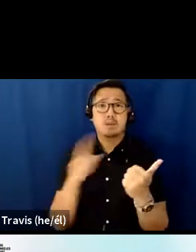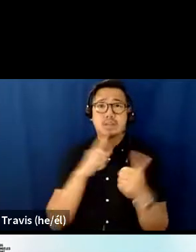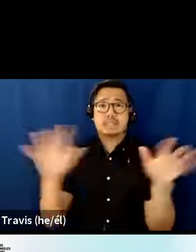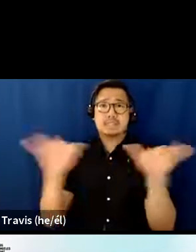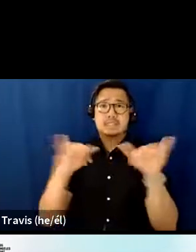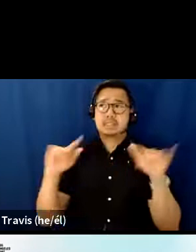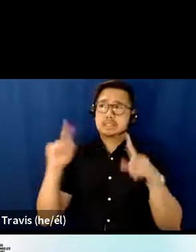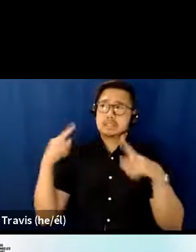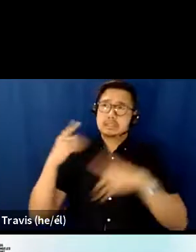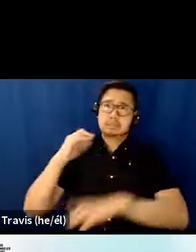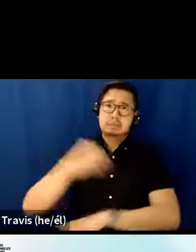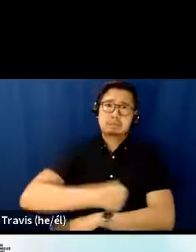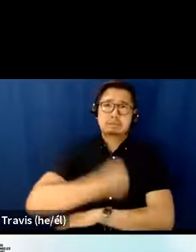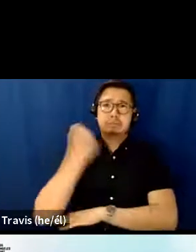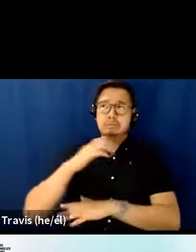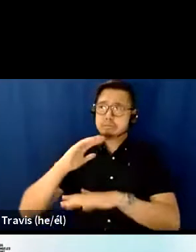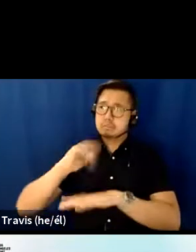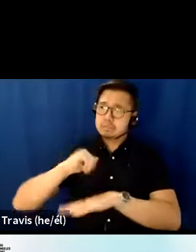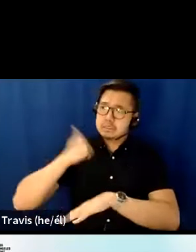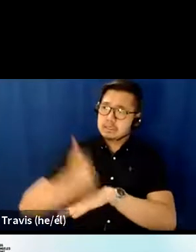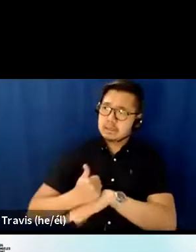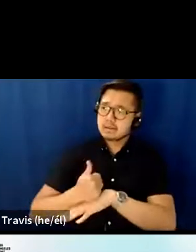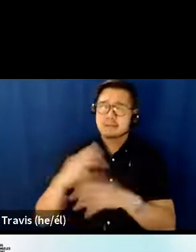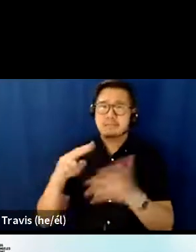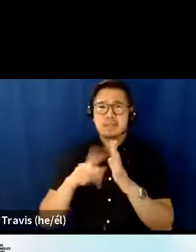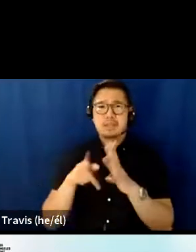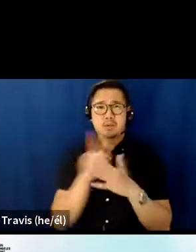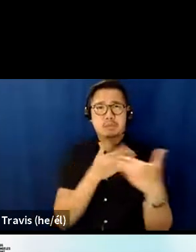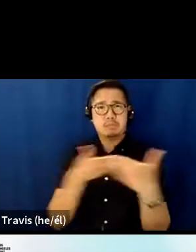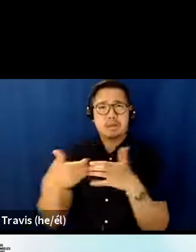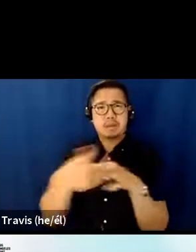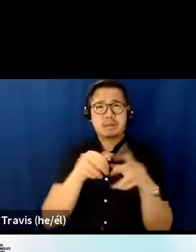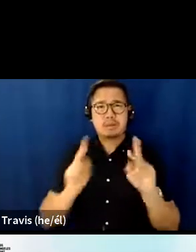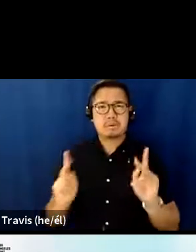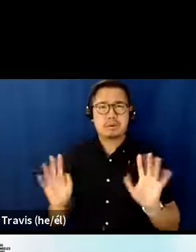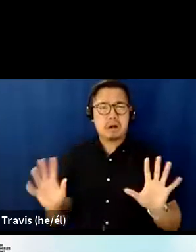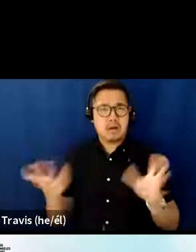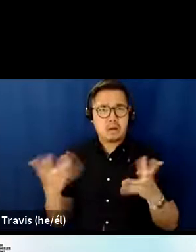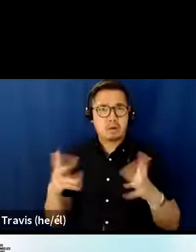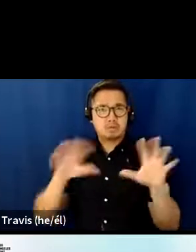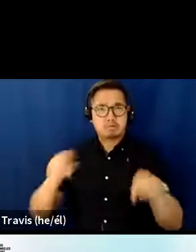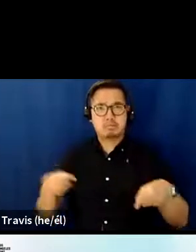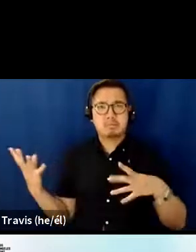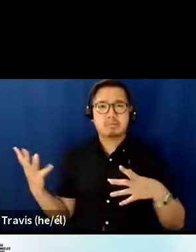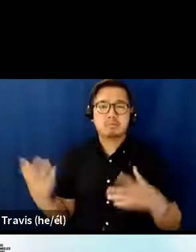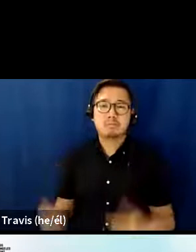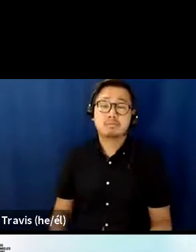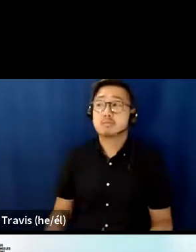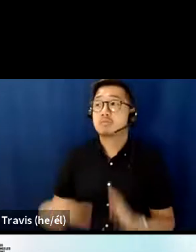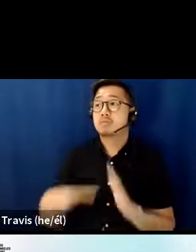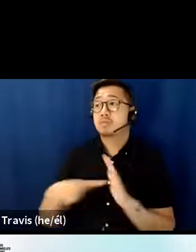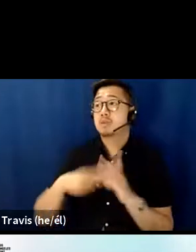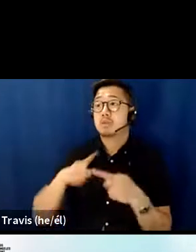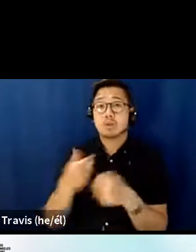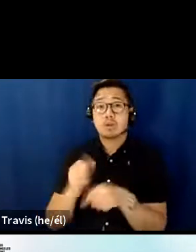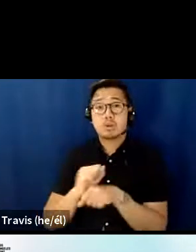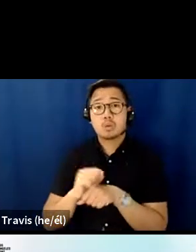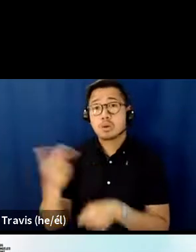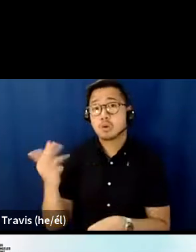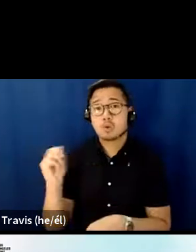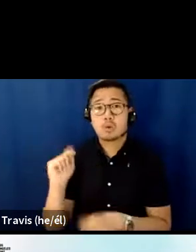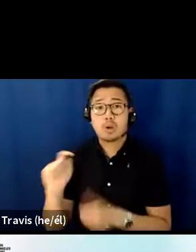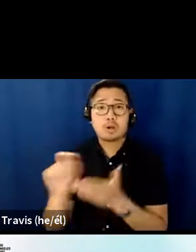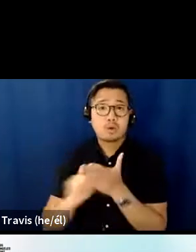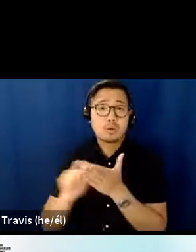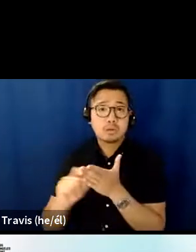place. And how that looks in development particularly is, and in grant writing and fundraising and all of that,